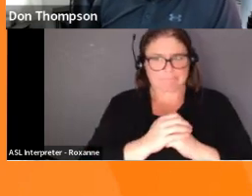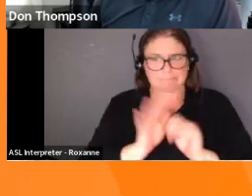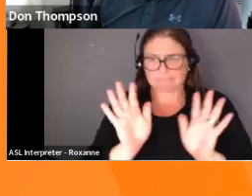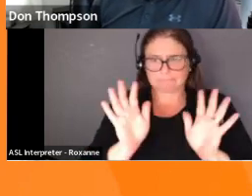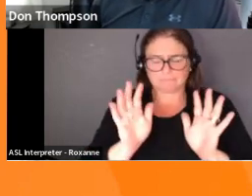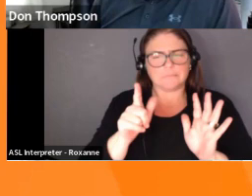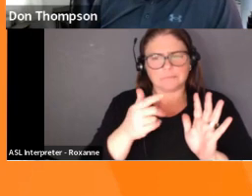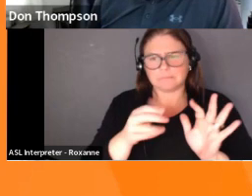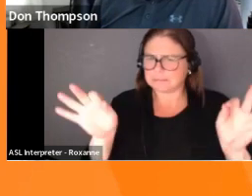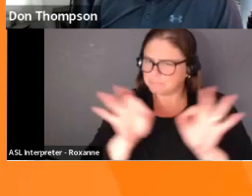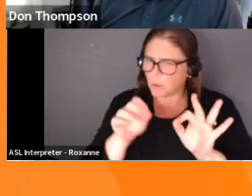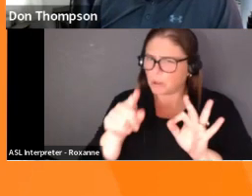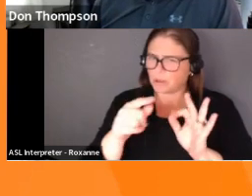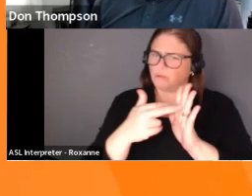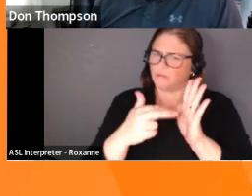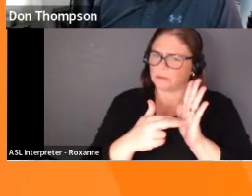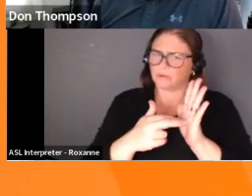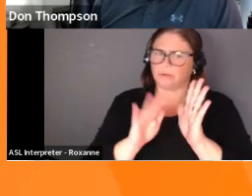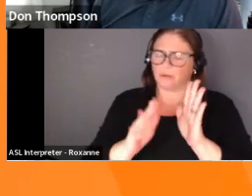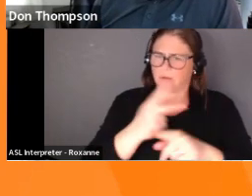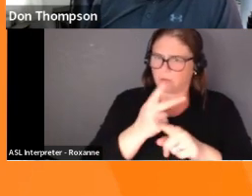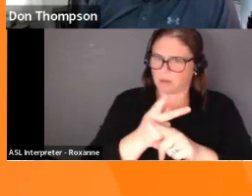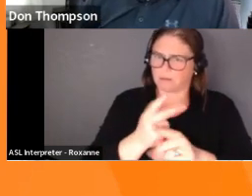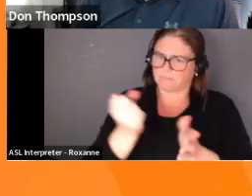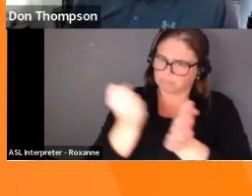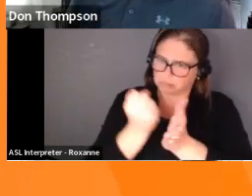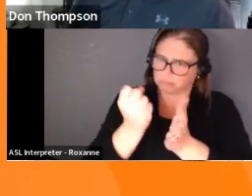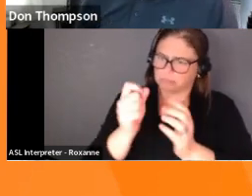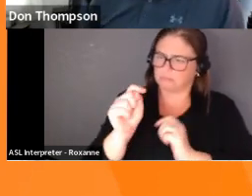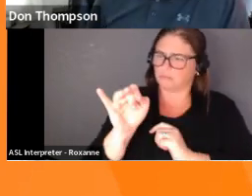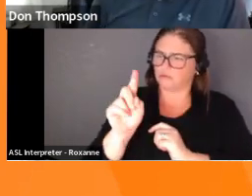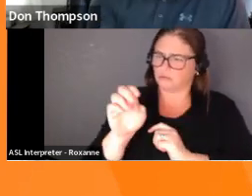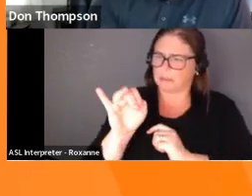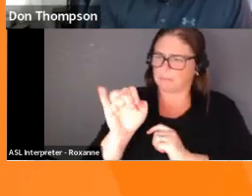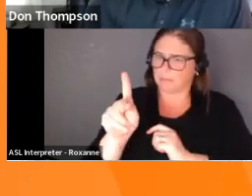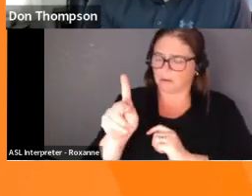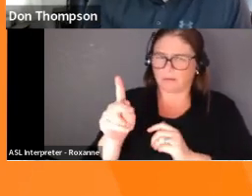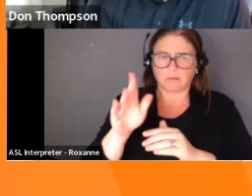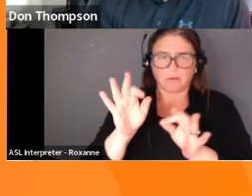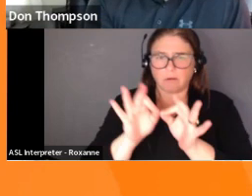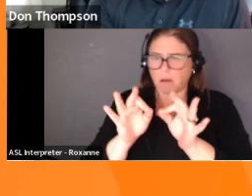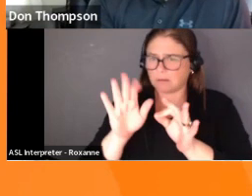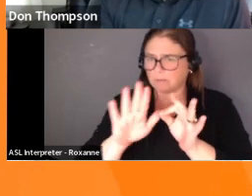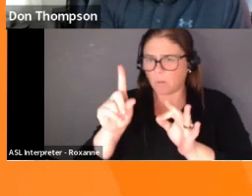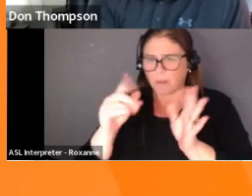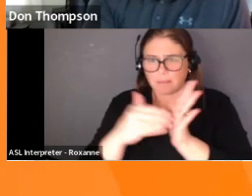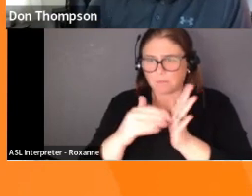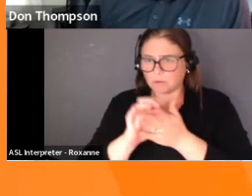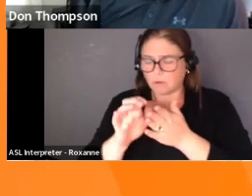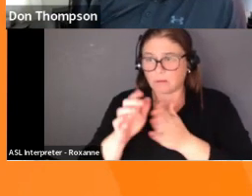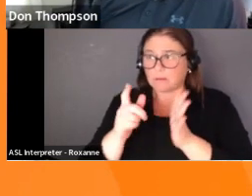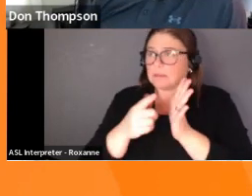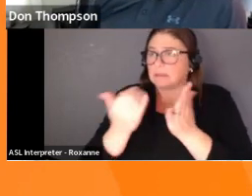and we can do it for $1,000. Okay, and there's other solutions now that are even less expensive. Okay,